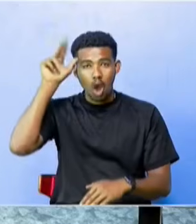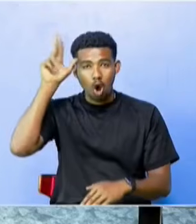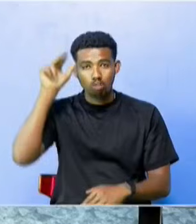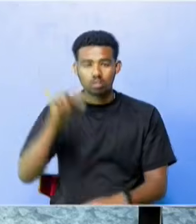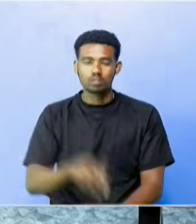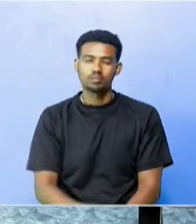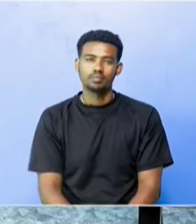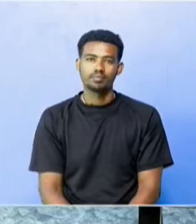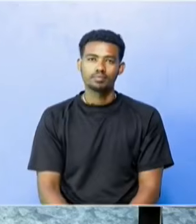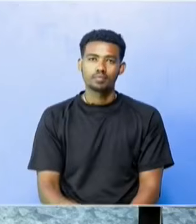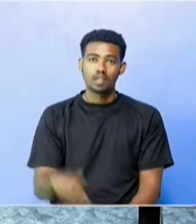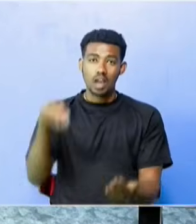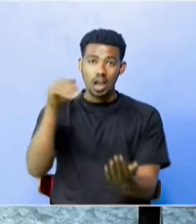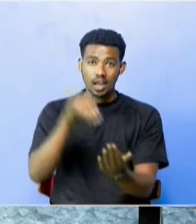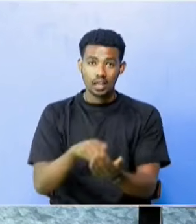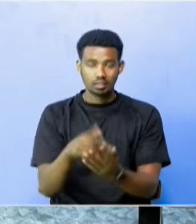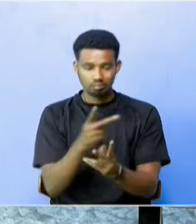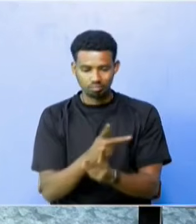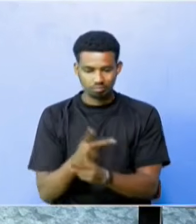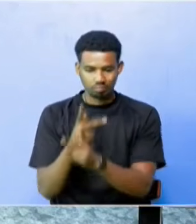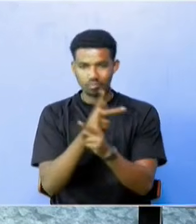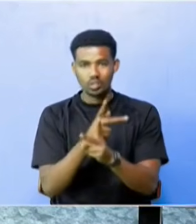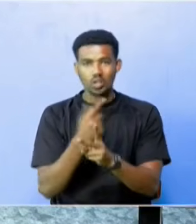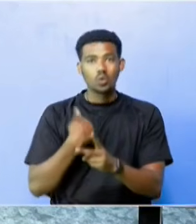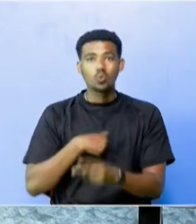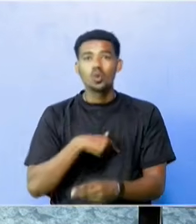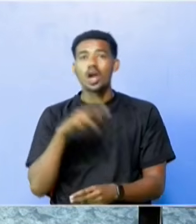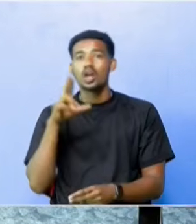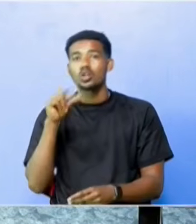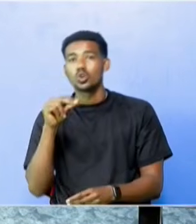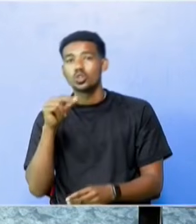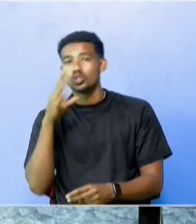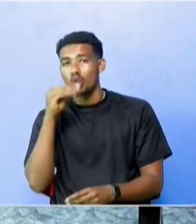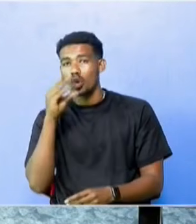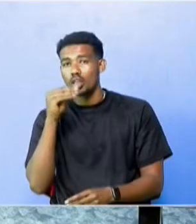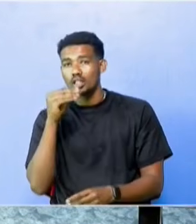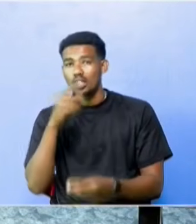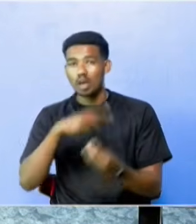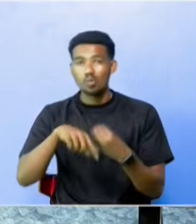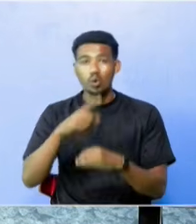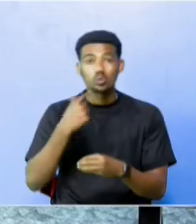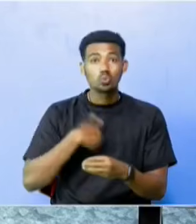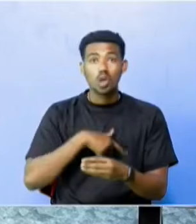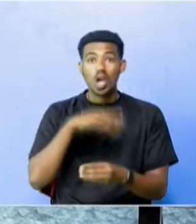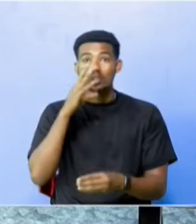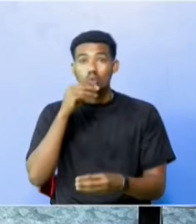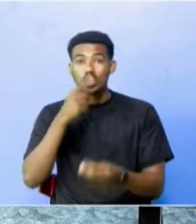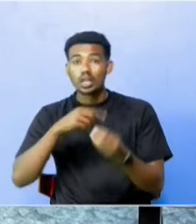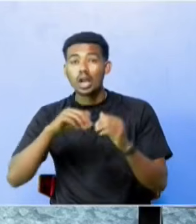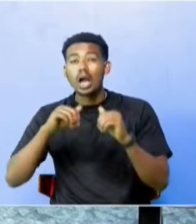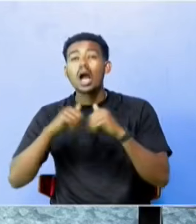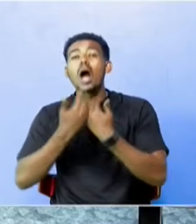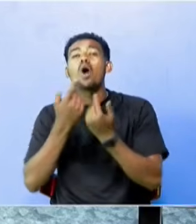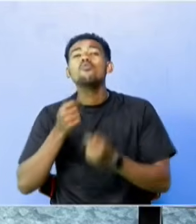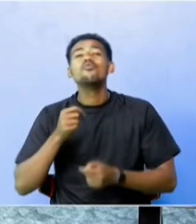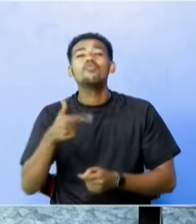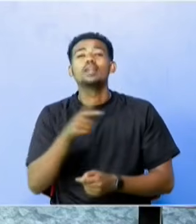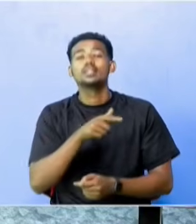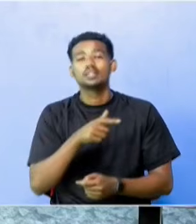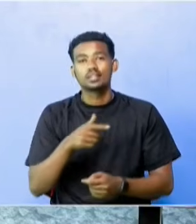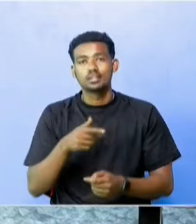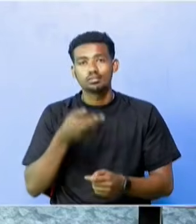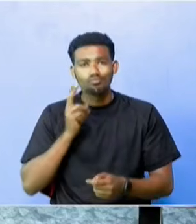horse. Again, be careful. We are not talking about cheetah and horse. We are talking about how fast these